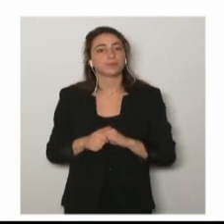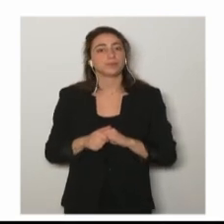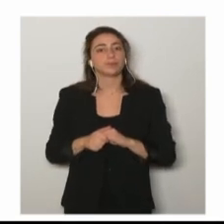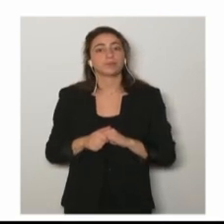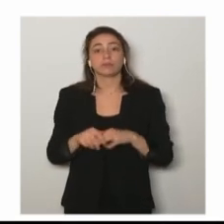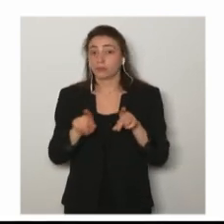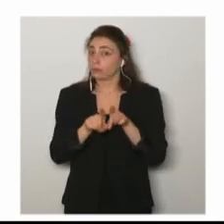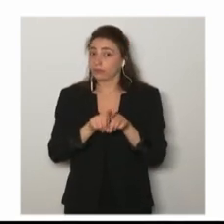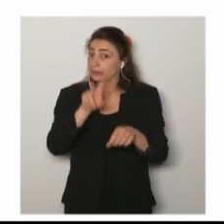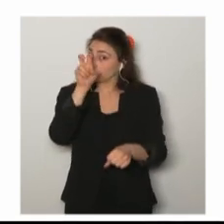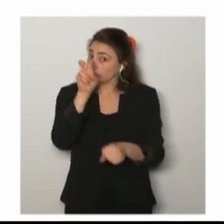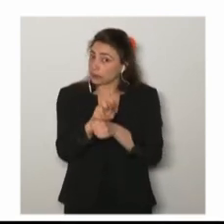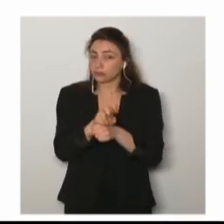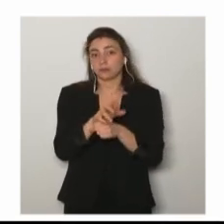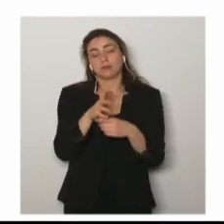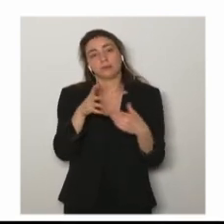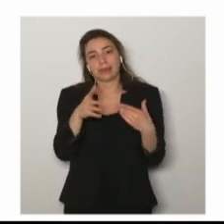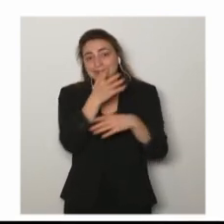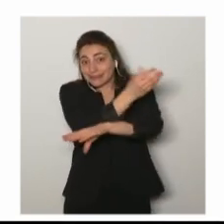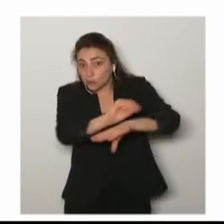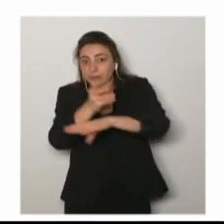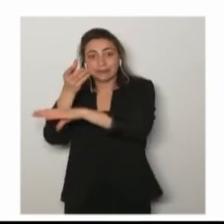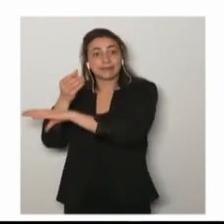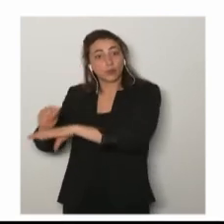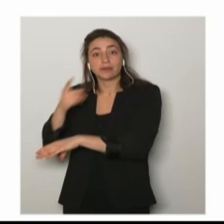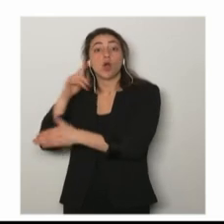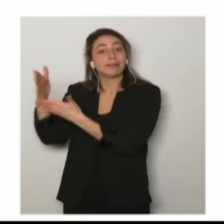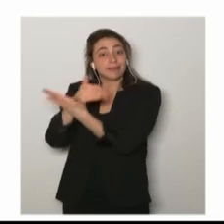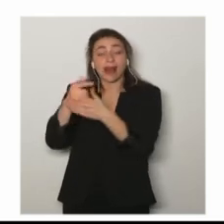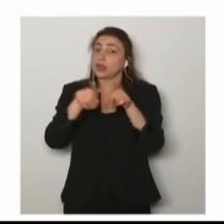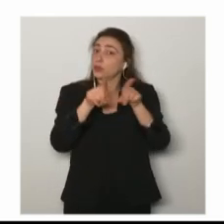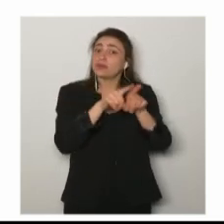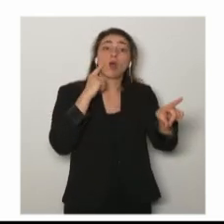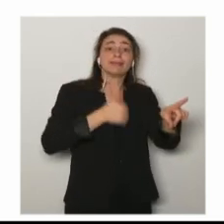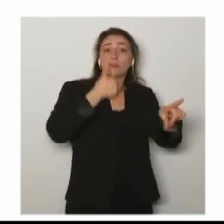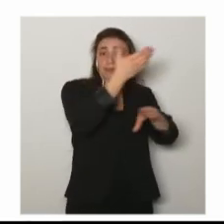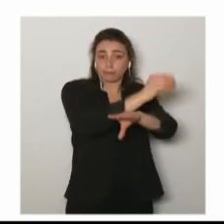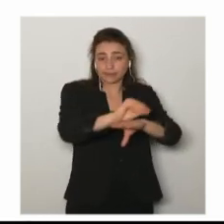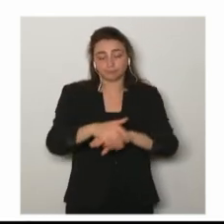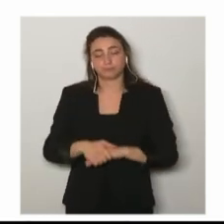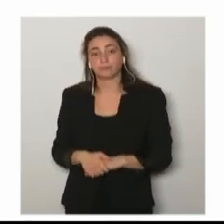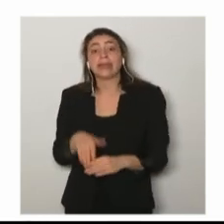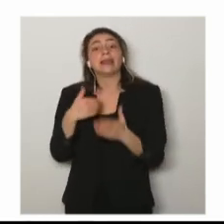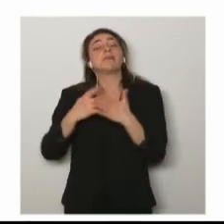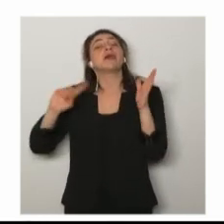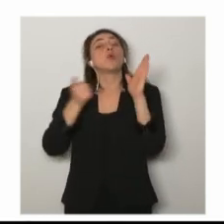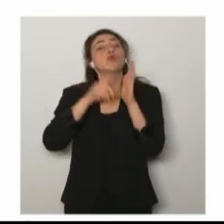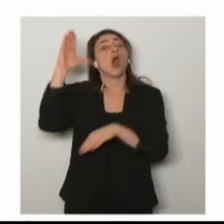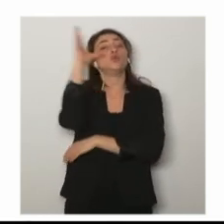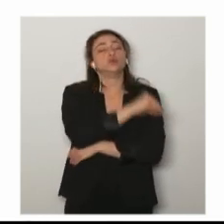And the right to be forgotten means that after 10 years, and now in France after 5 years, it's